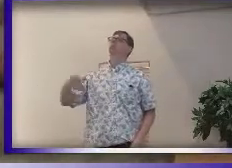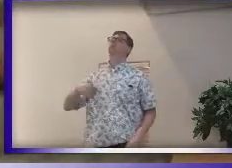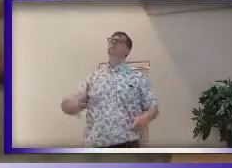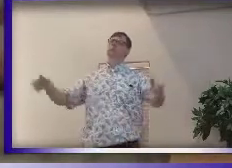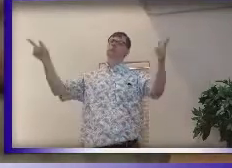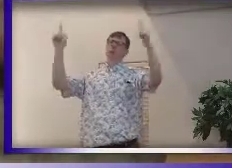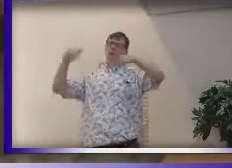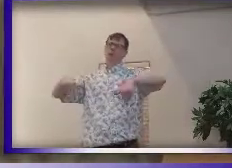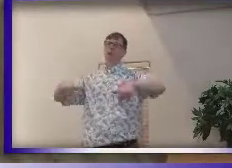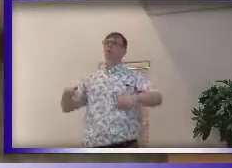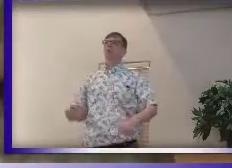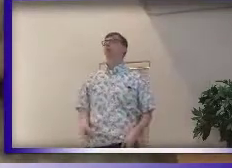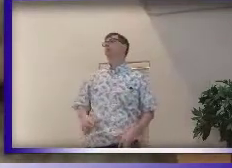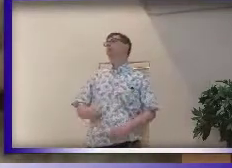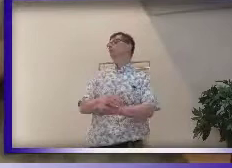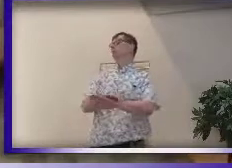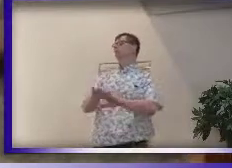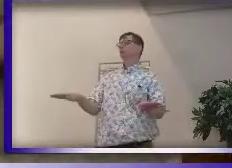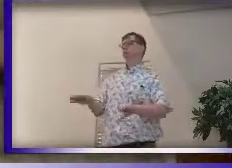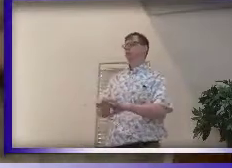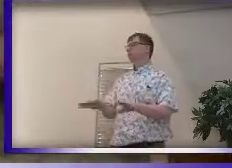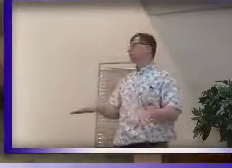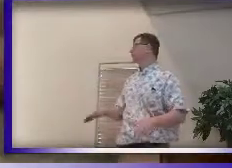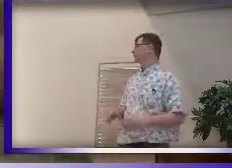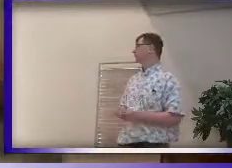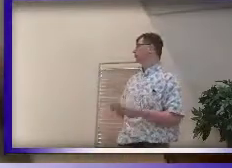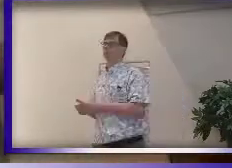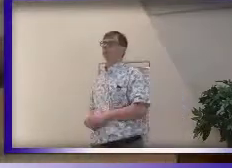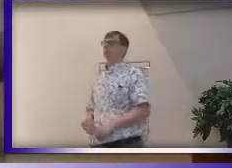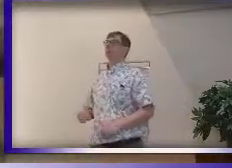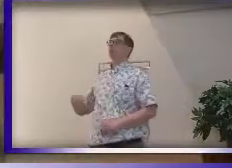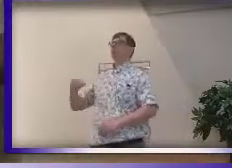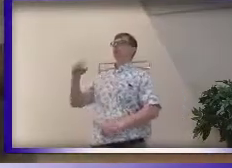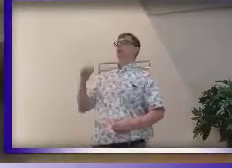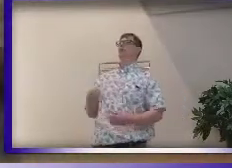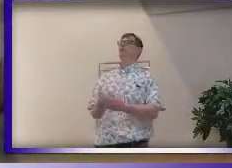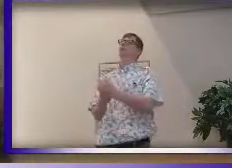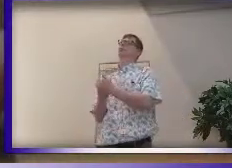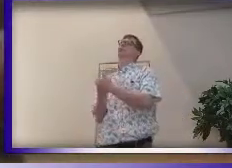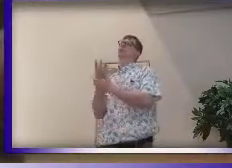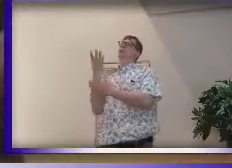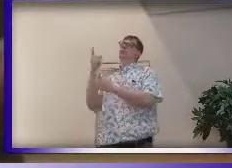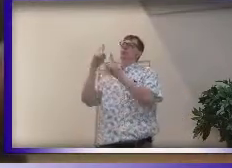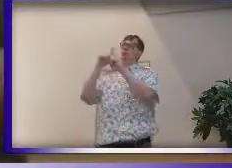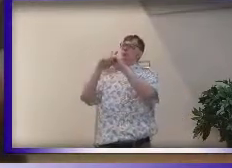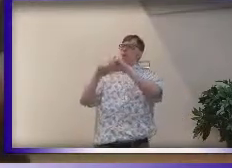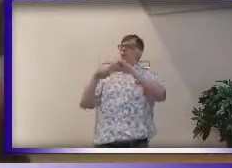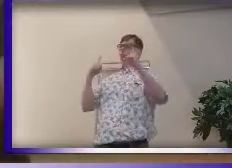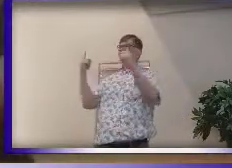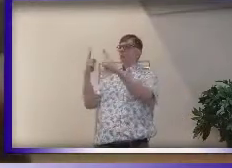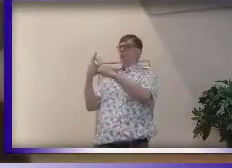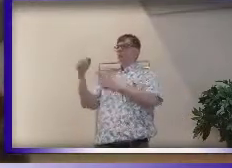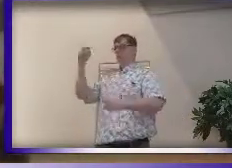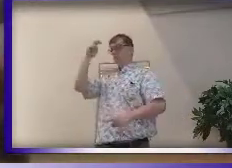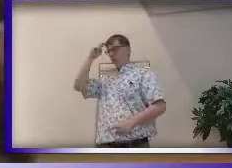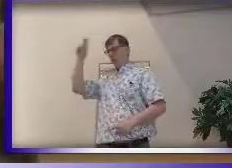It is not, believe it or not, it's not the minister's job to grow the church. Who'd have thunk it, huh?